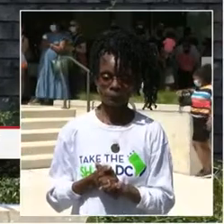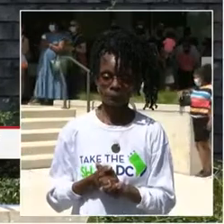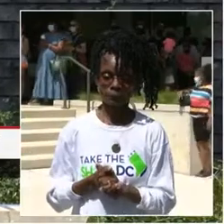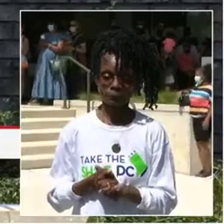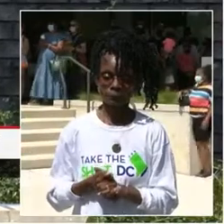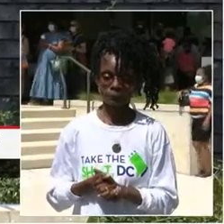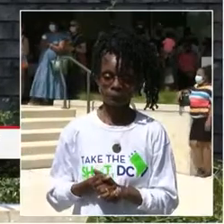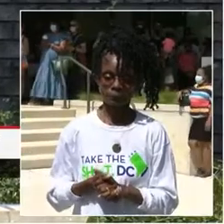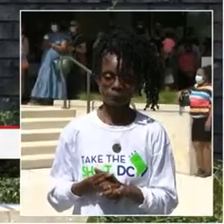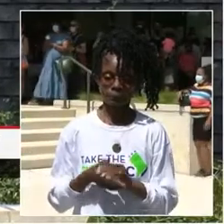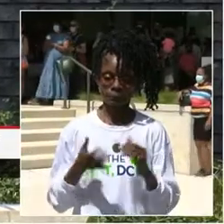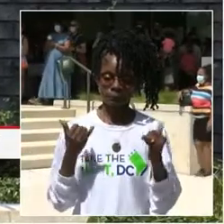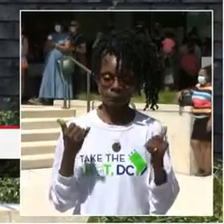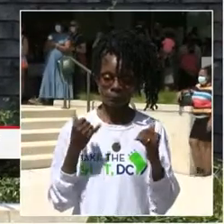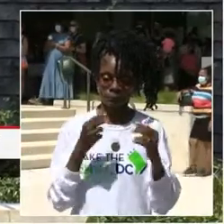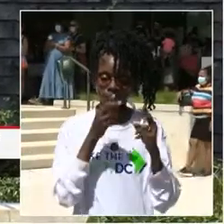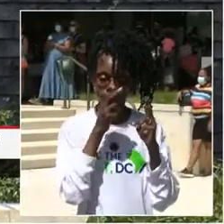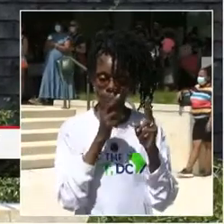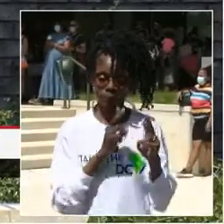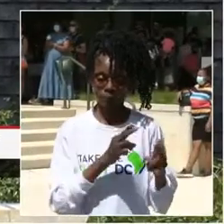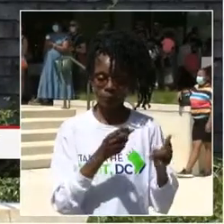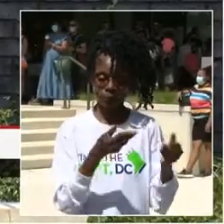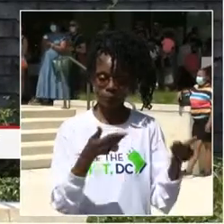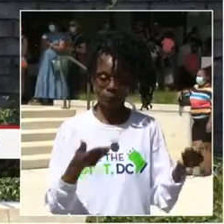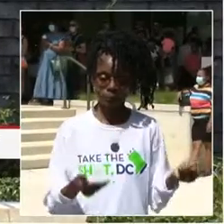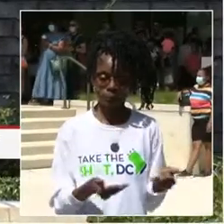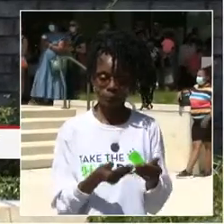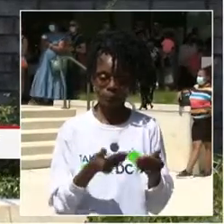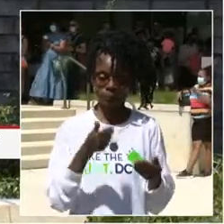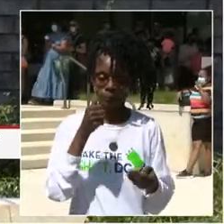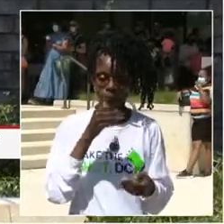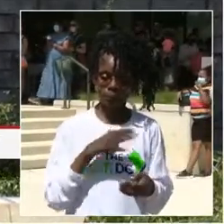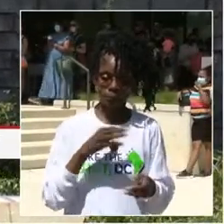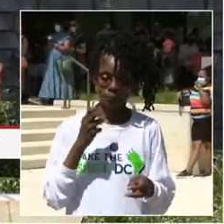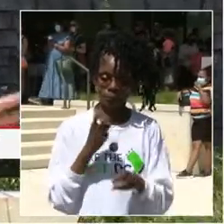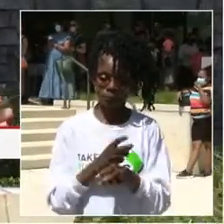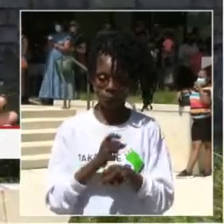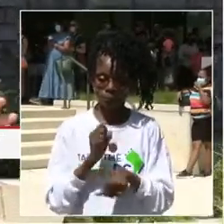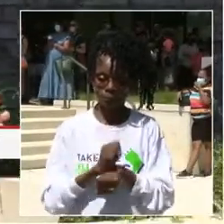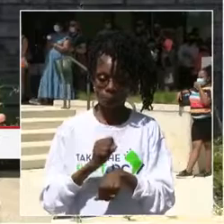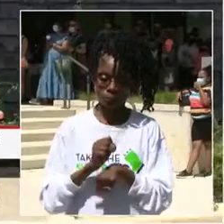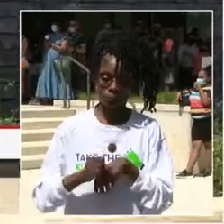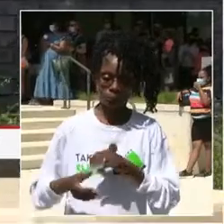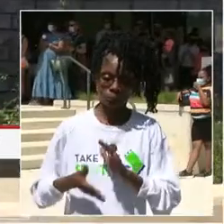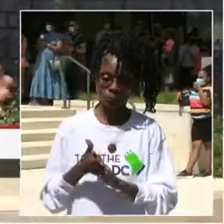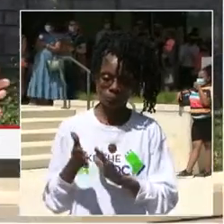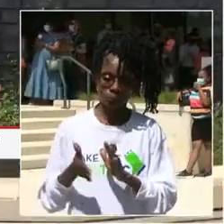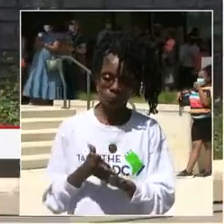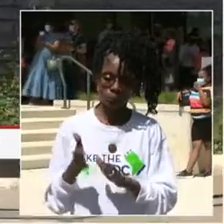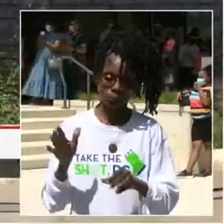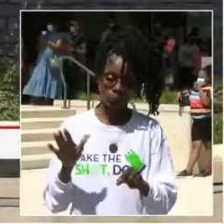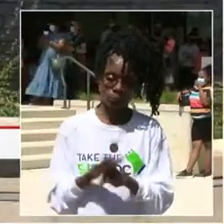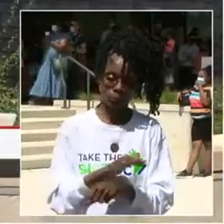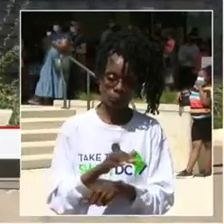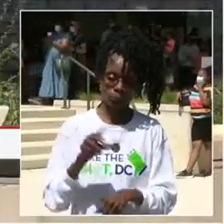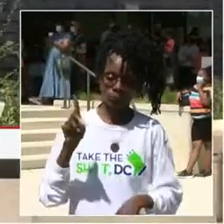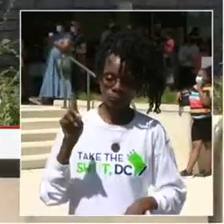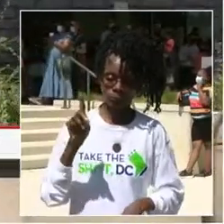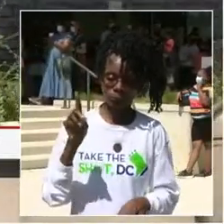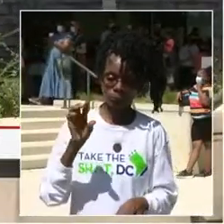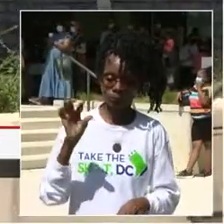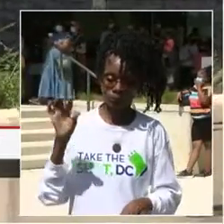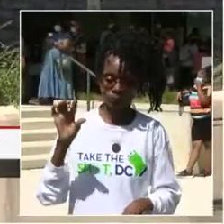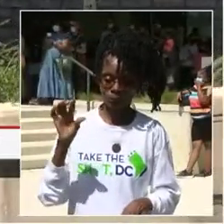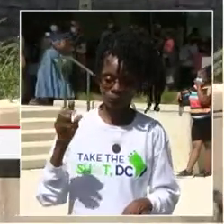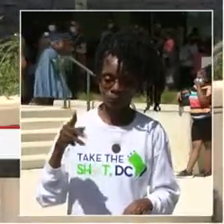And it's now my honor to bring up the guy who has the hard job of running the entire DCPS system, not just here at Banneker, but at all of